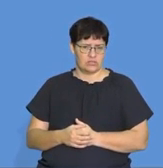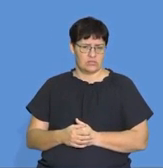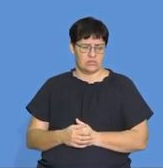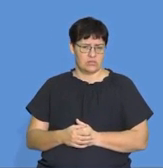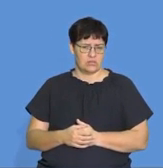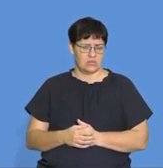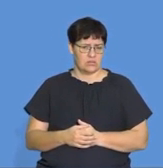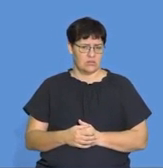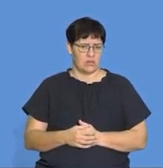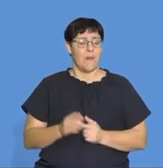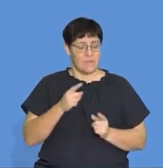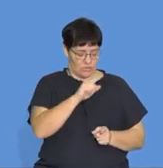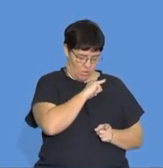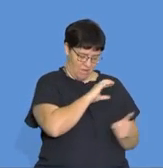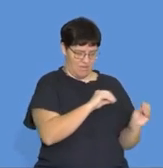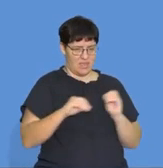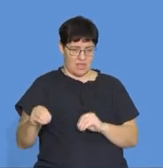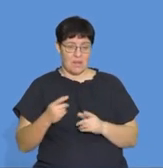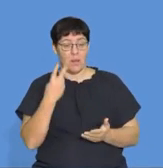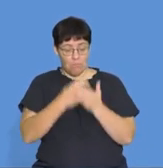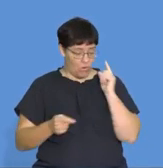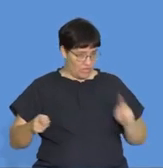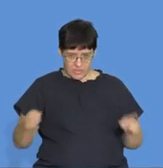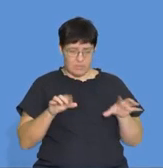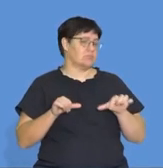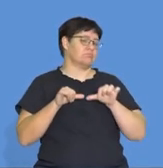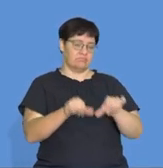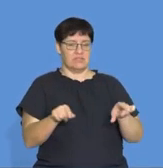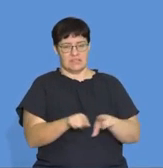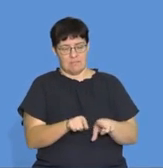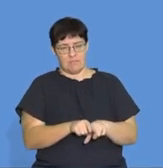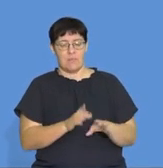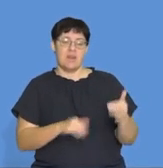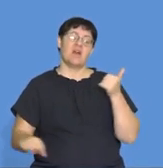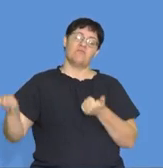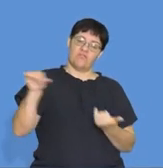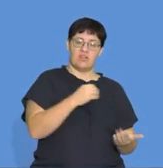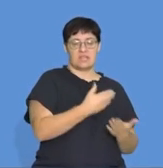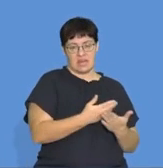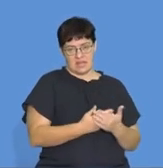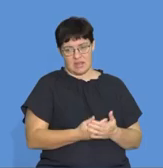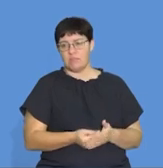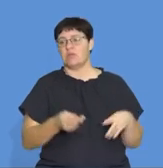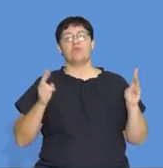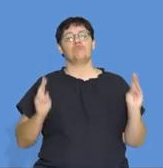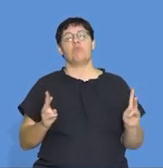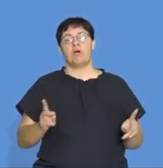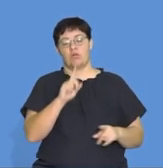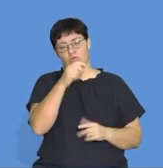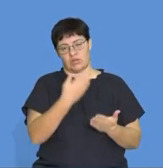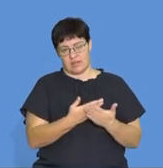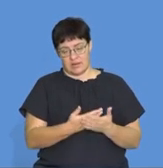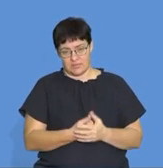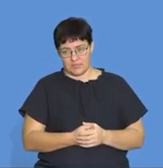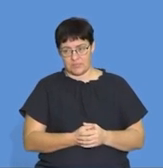was, right? But if you do it on both sides, you can always reverse it and it goes back to the original question.